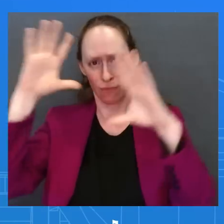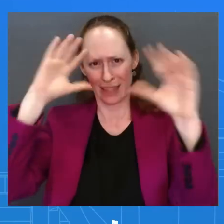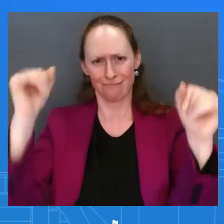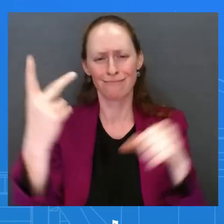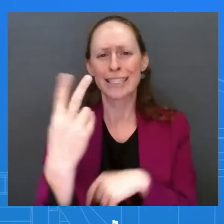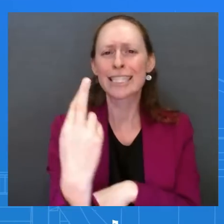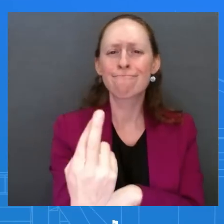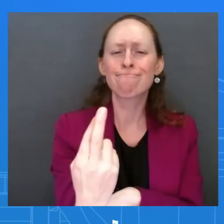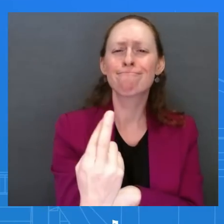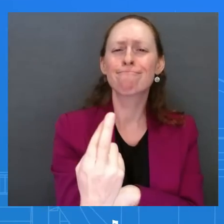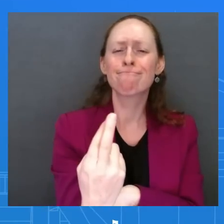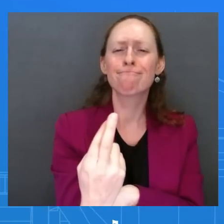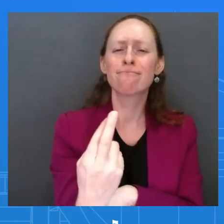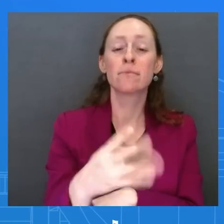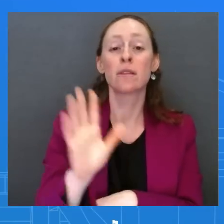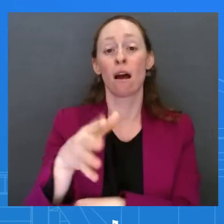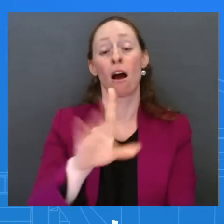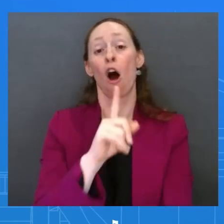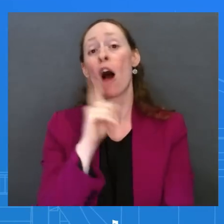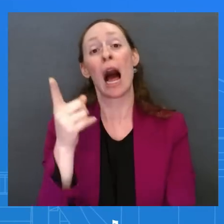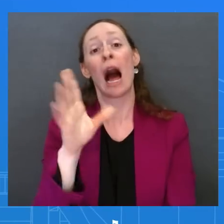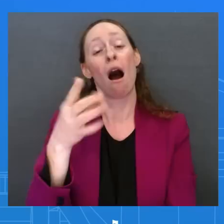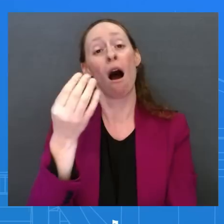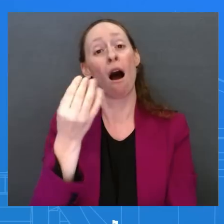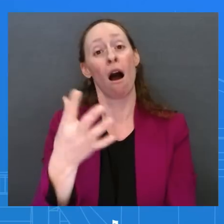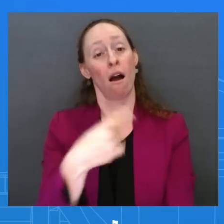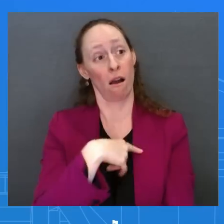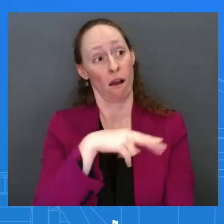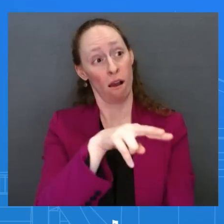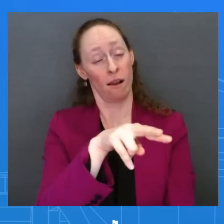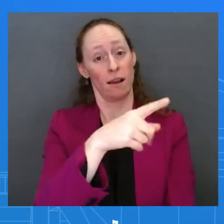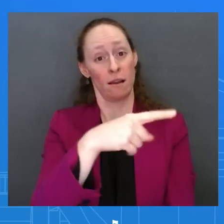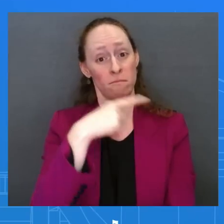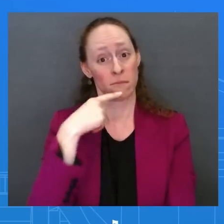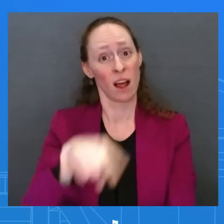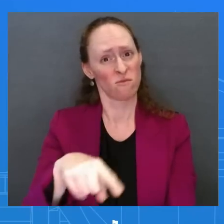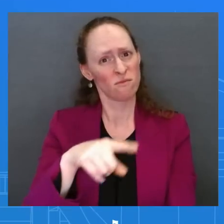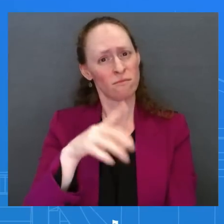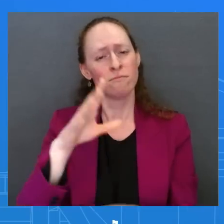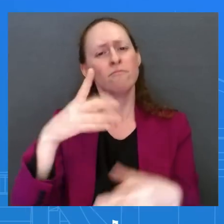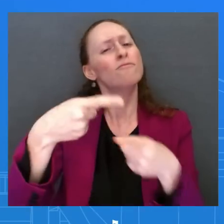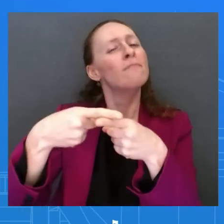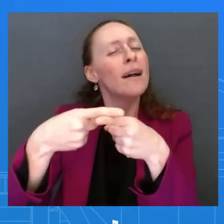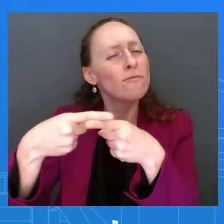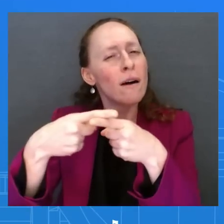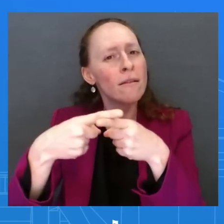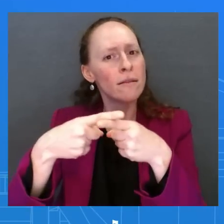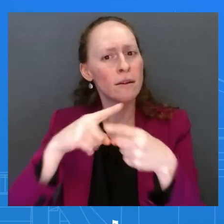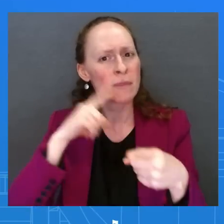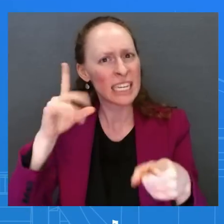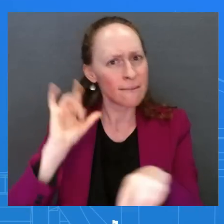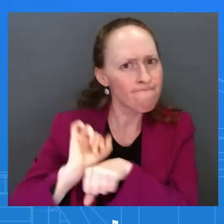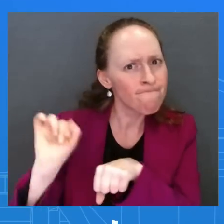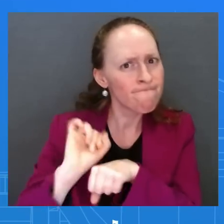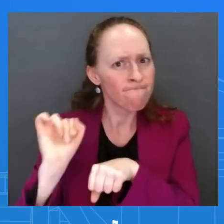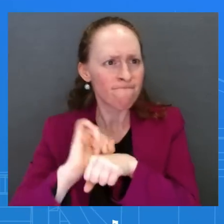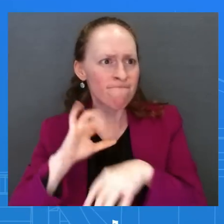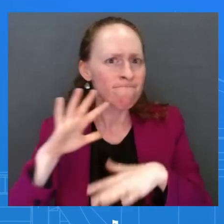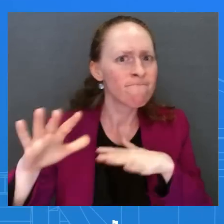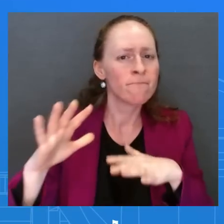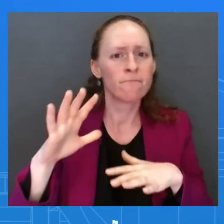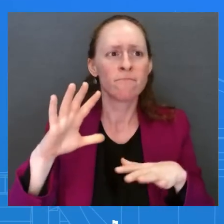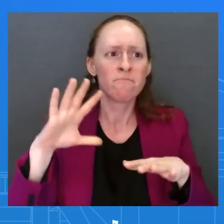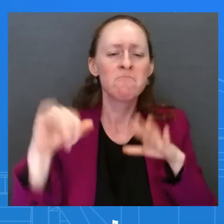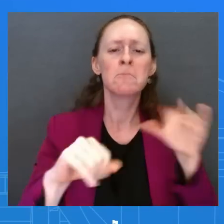fighting, they have certainly allowed Belarusian soil to be used for staging activities, for the launching of attacks